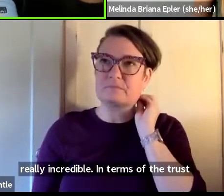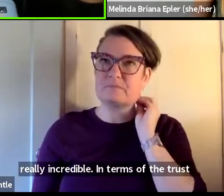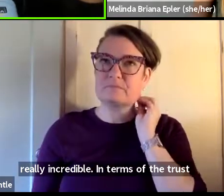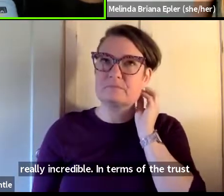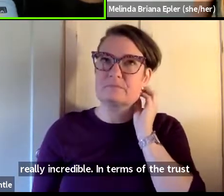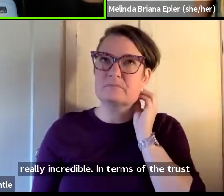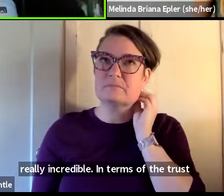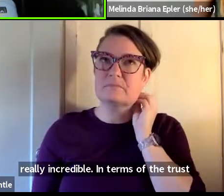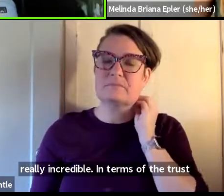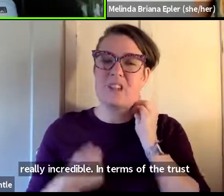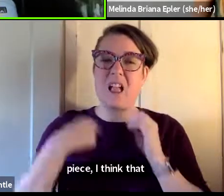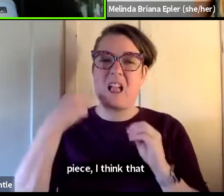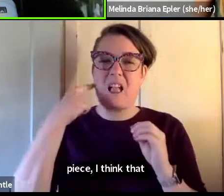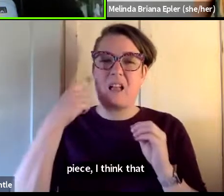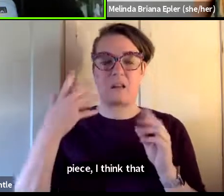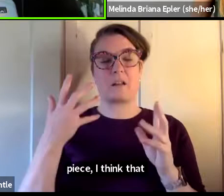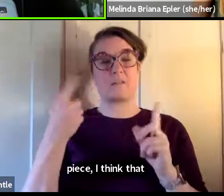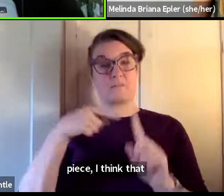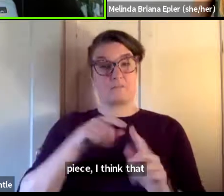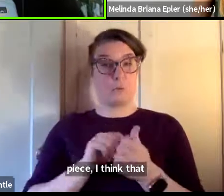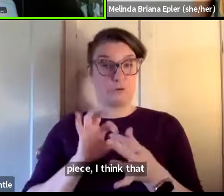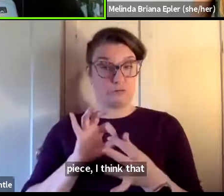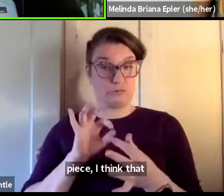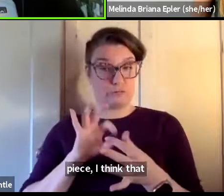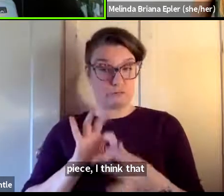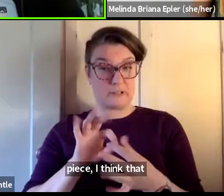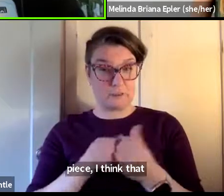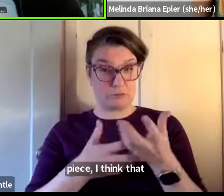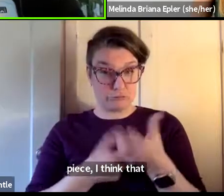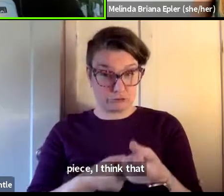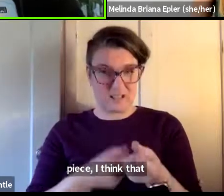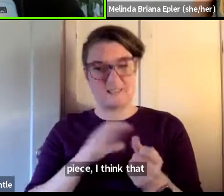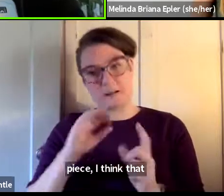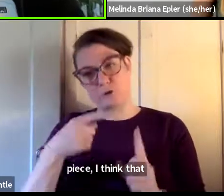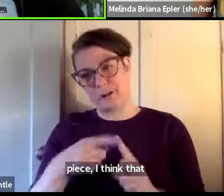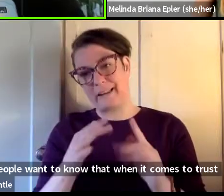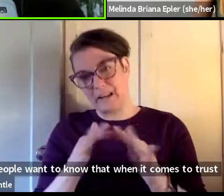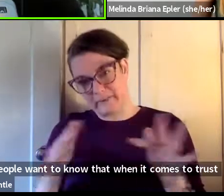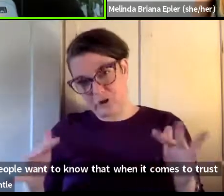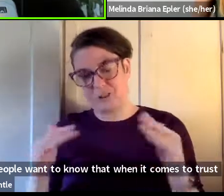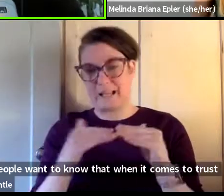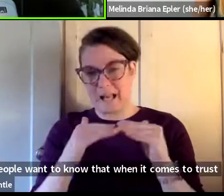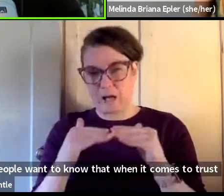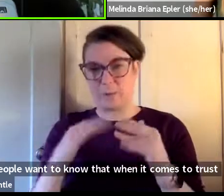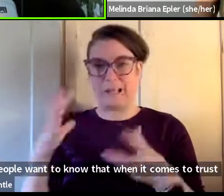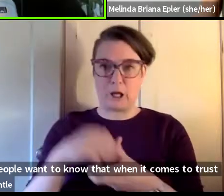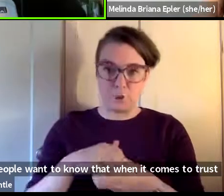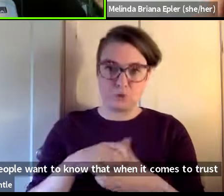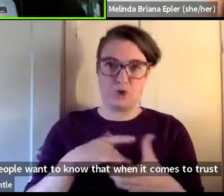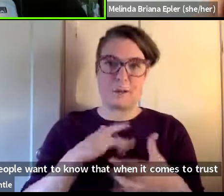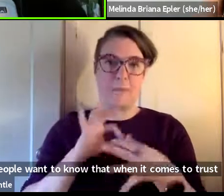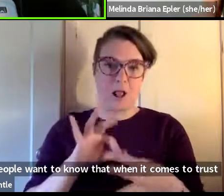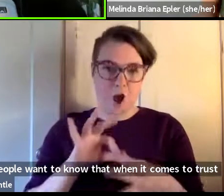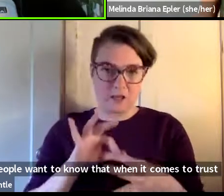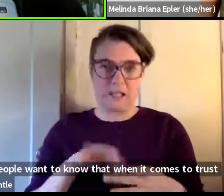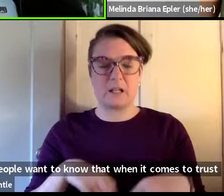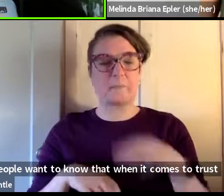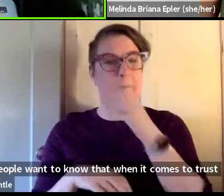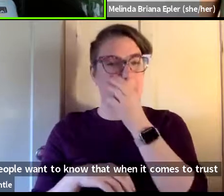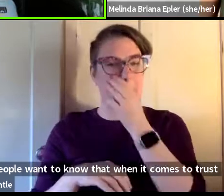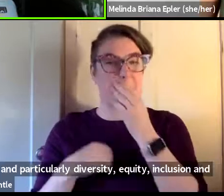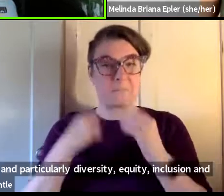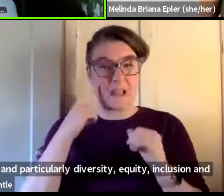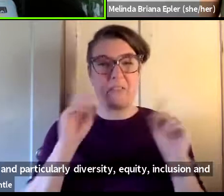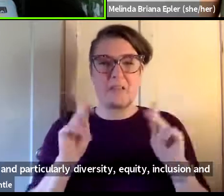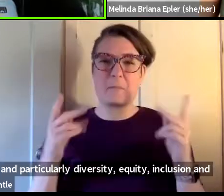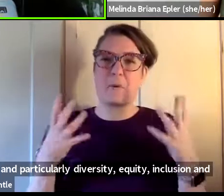know that, and when it comes to trust and particularly diversity, equity, inclusion, and belonging, I Mm. think that people want